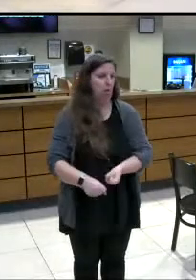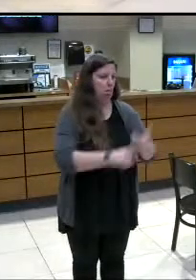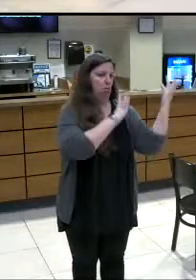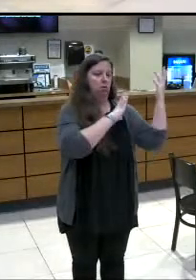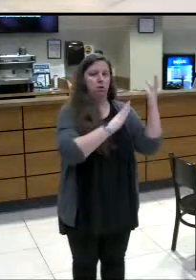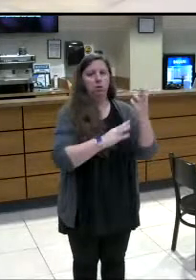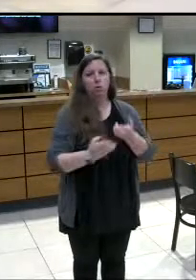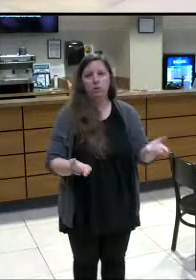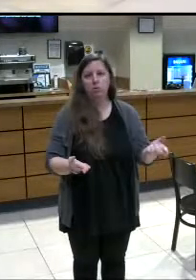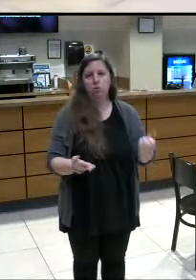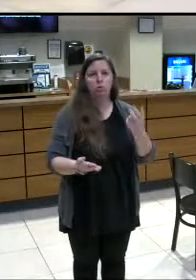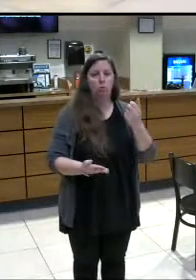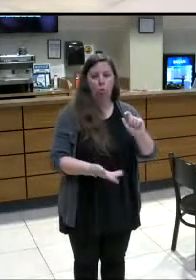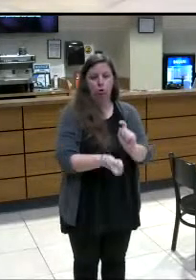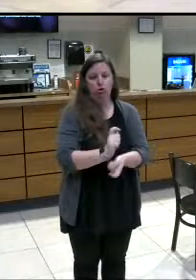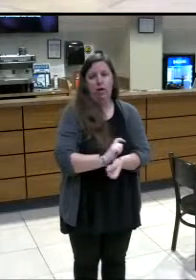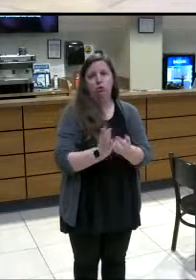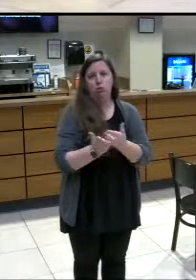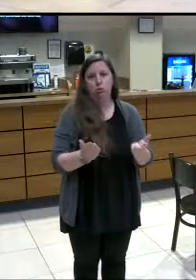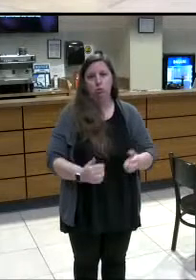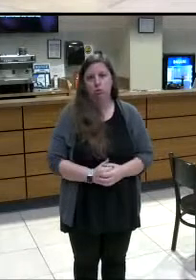resource.